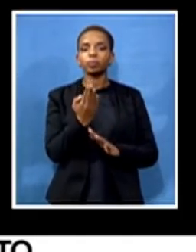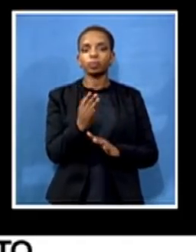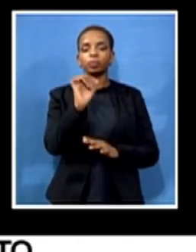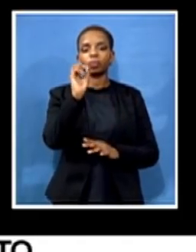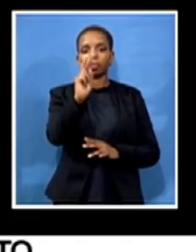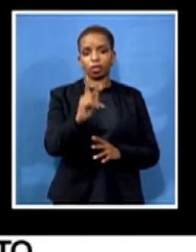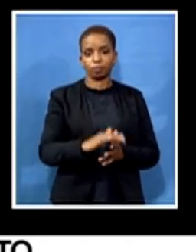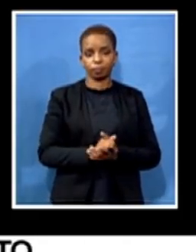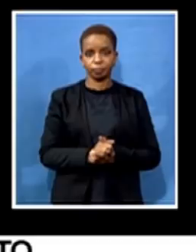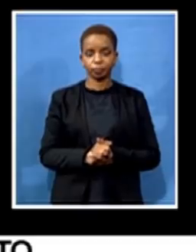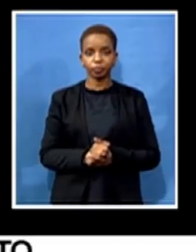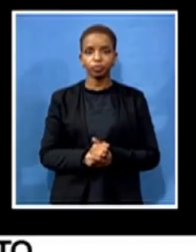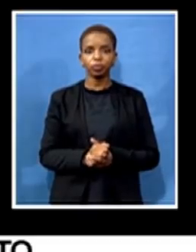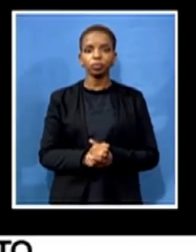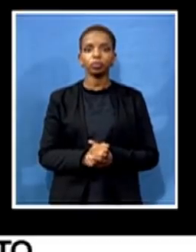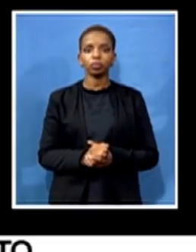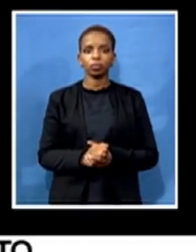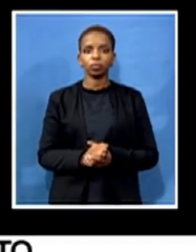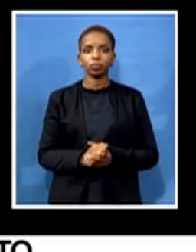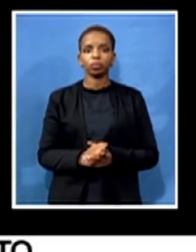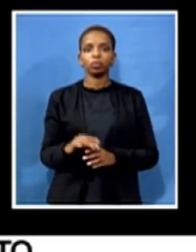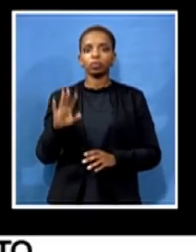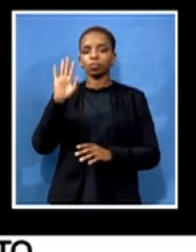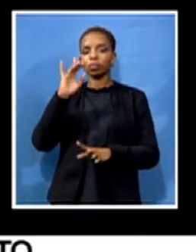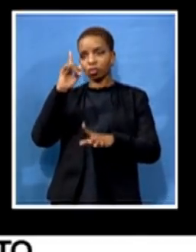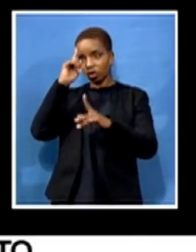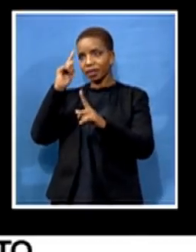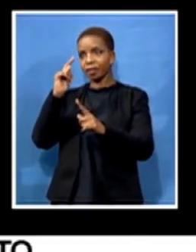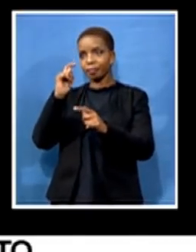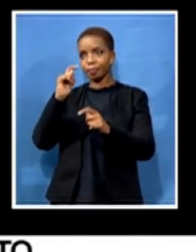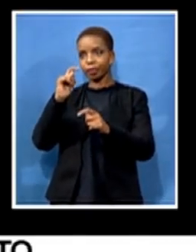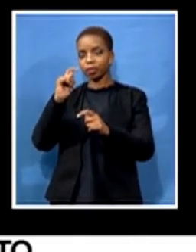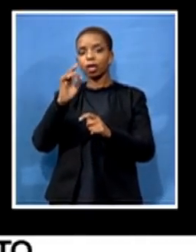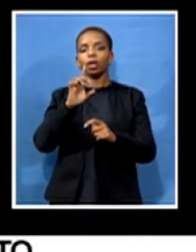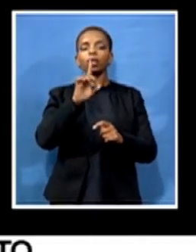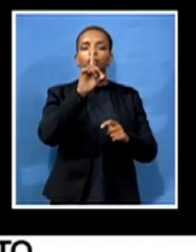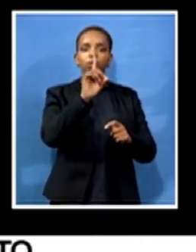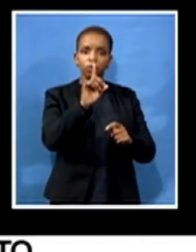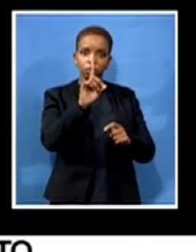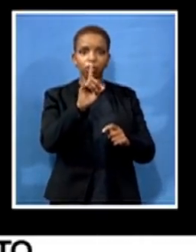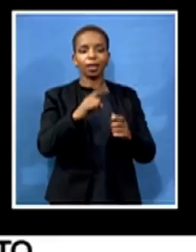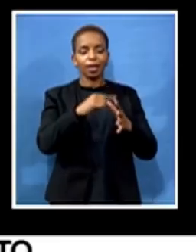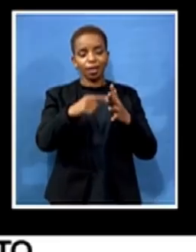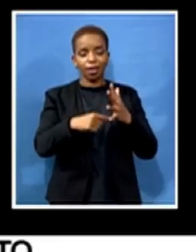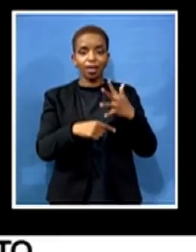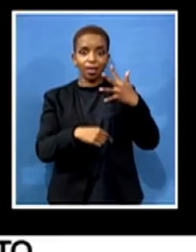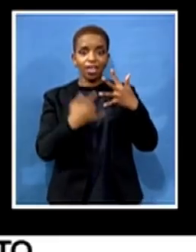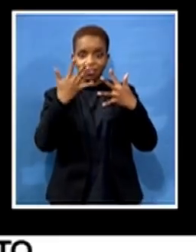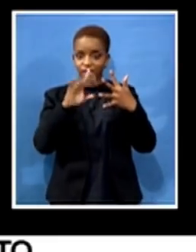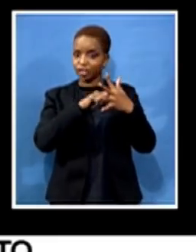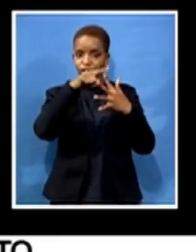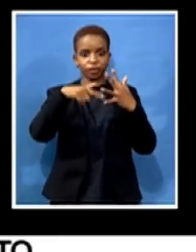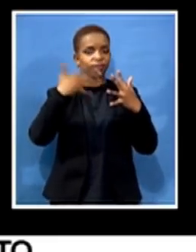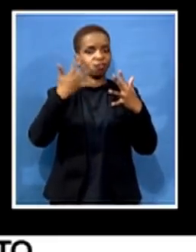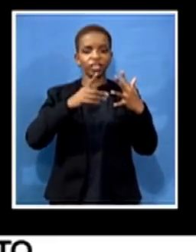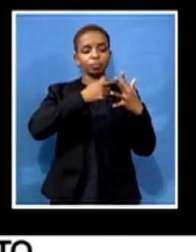Honorable Members, in that order for the first round. 1, 2, 3, 4, 5. Honorable Bosov,